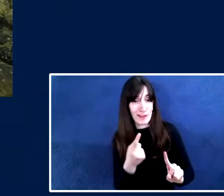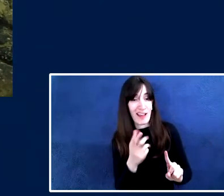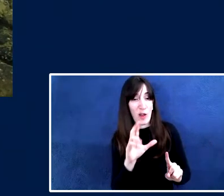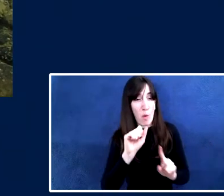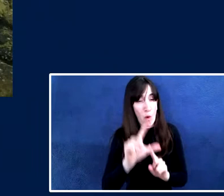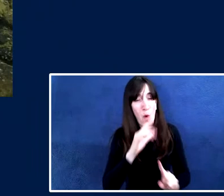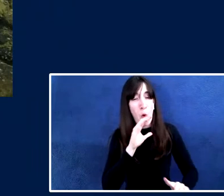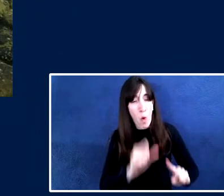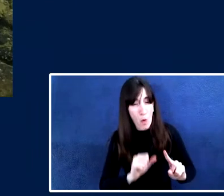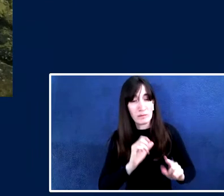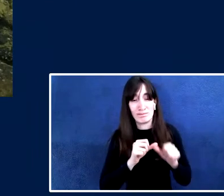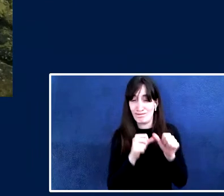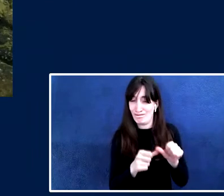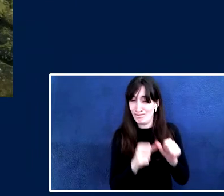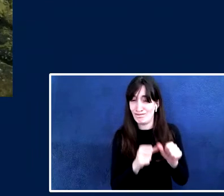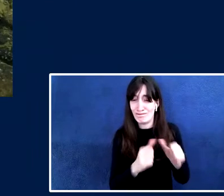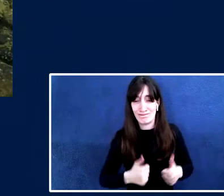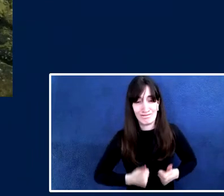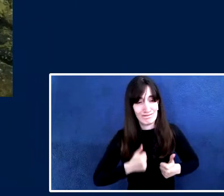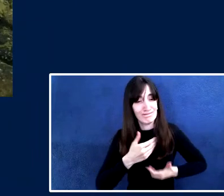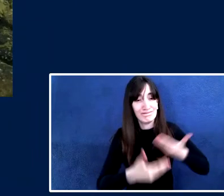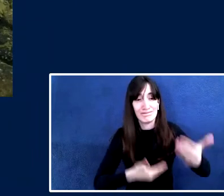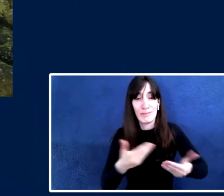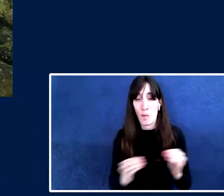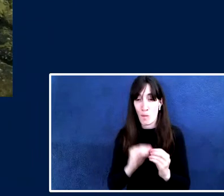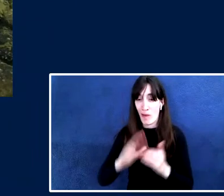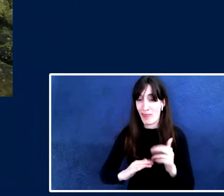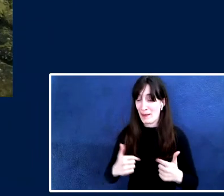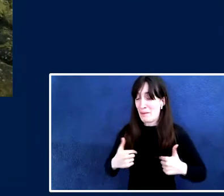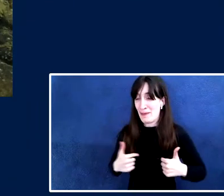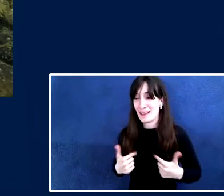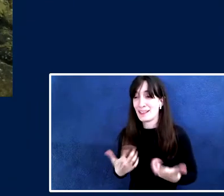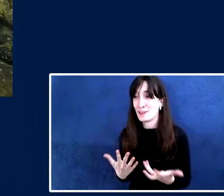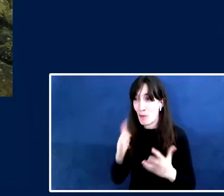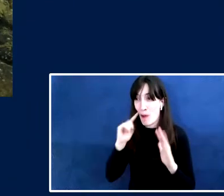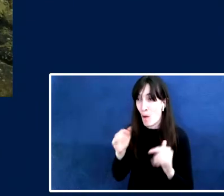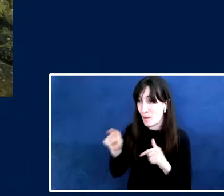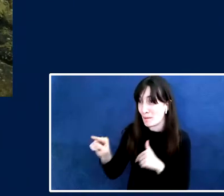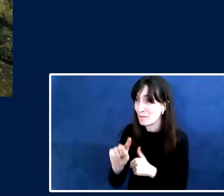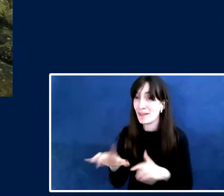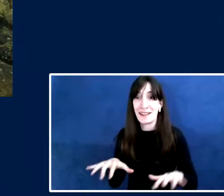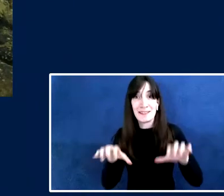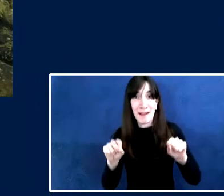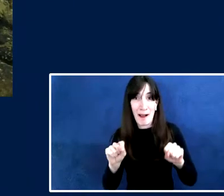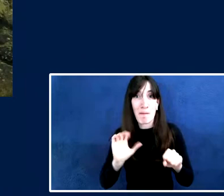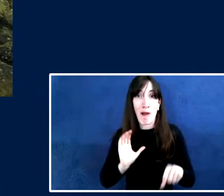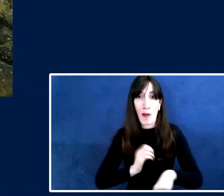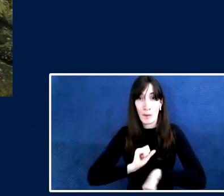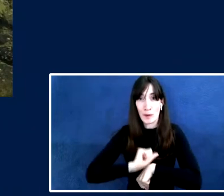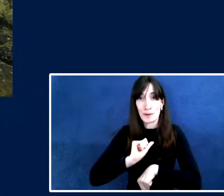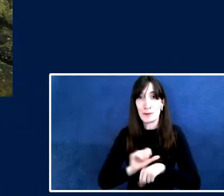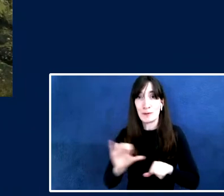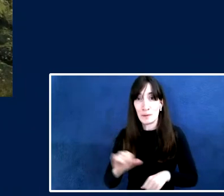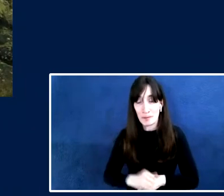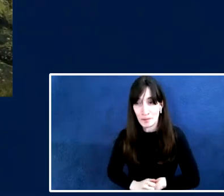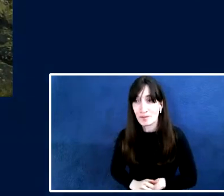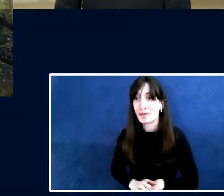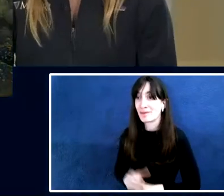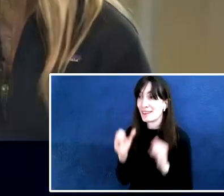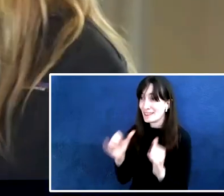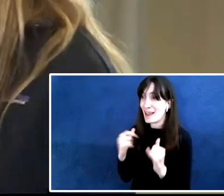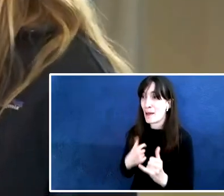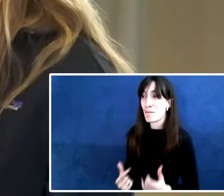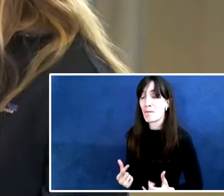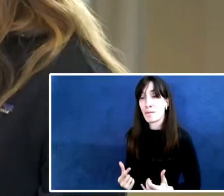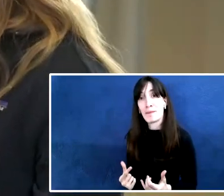around. So I hope somebody else wants to take up our studies. I hope so too. I hope this program inspires them to do just